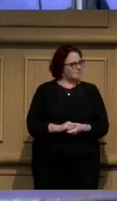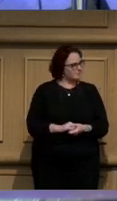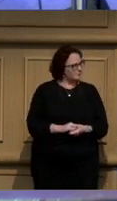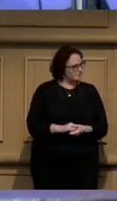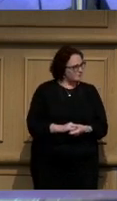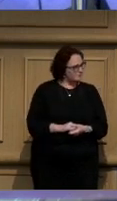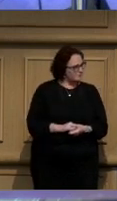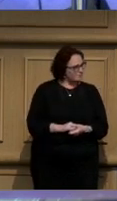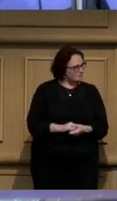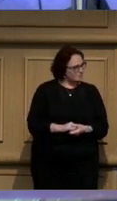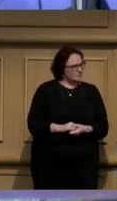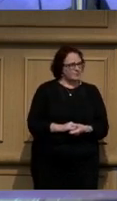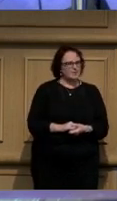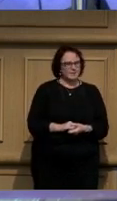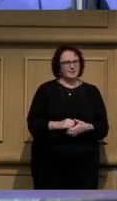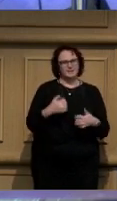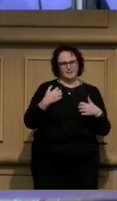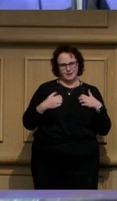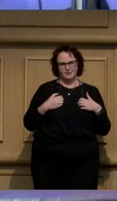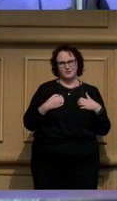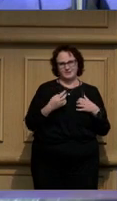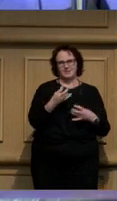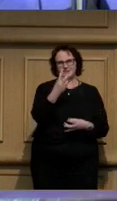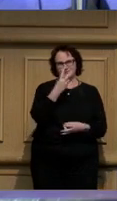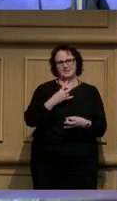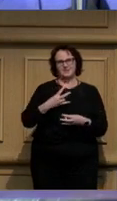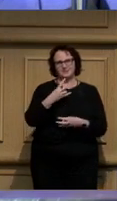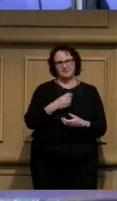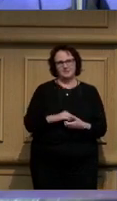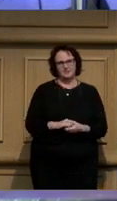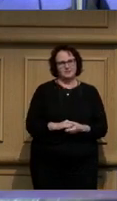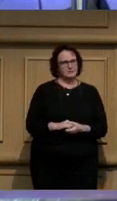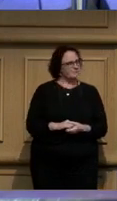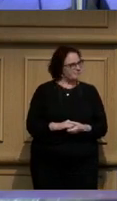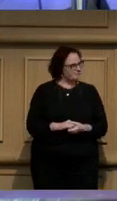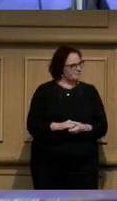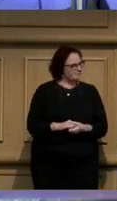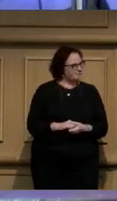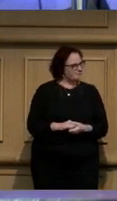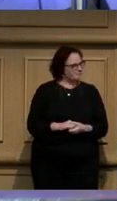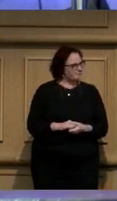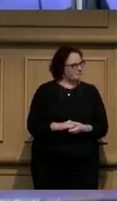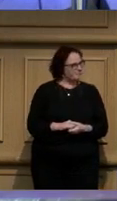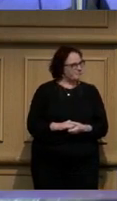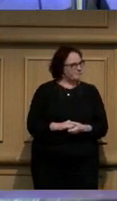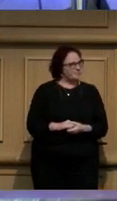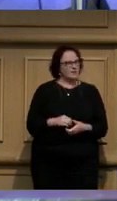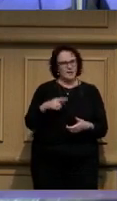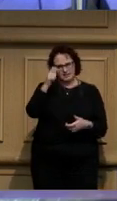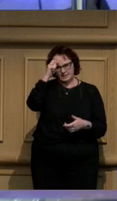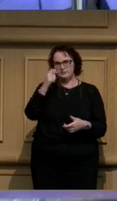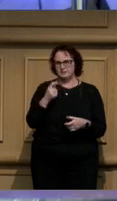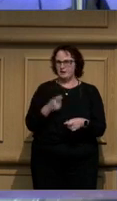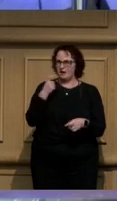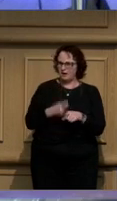That's a very interesting question. I think what Atoosa was saying there, you know, these freedoms that have been hard fought